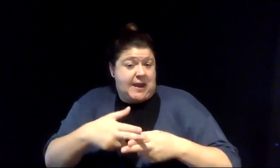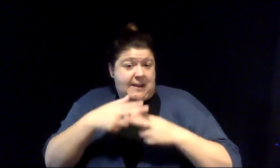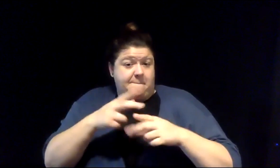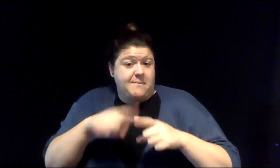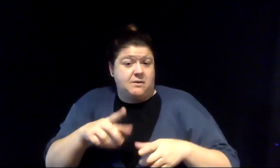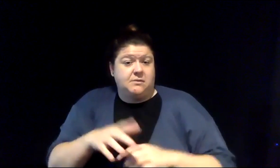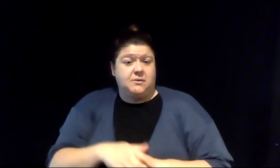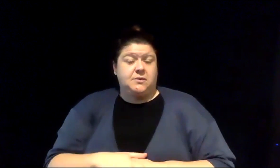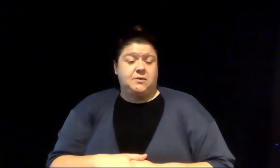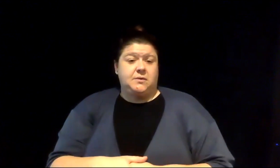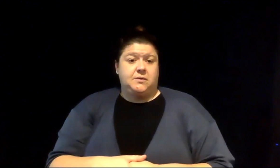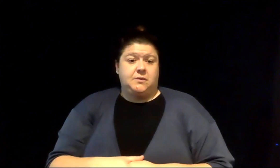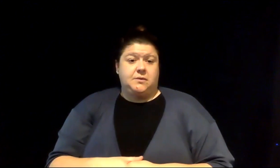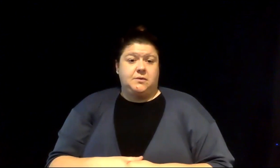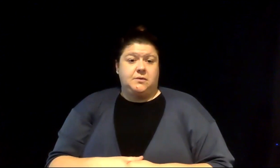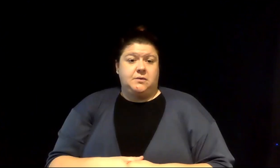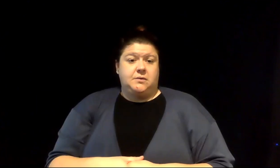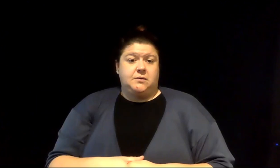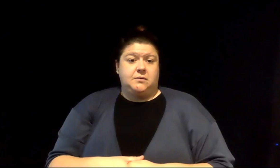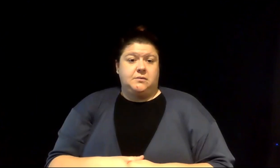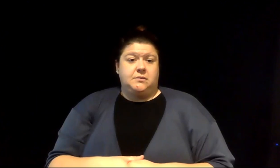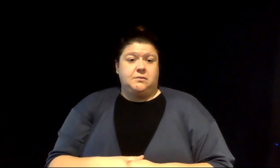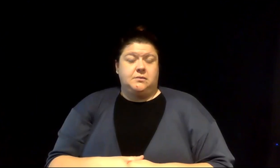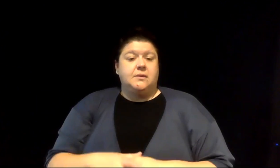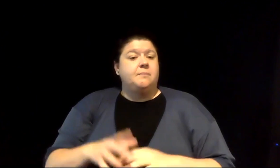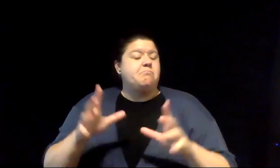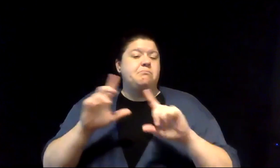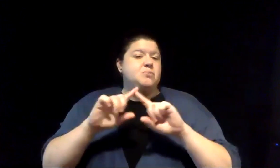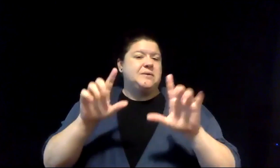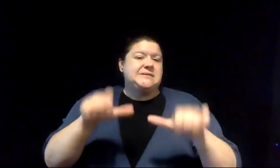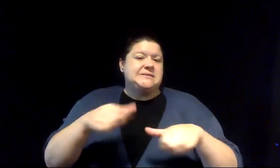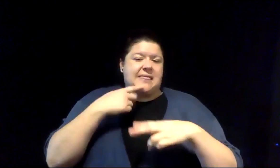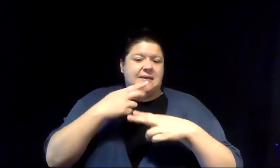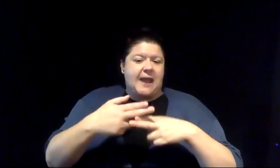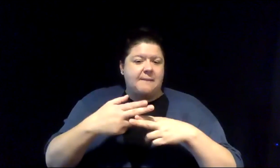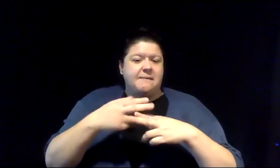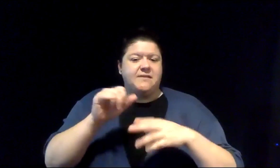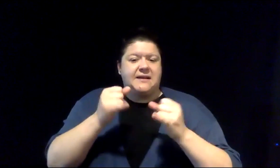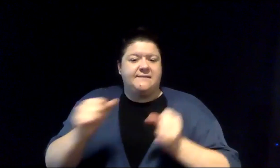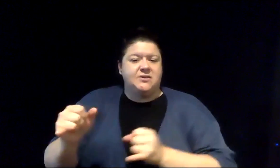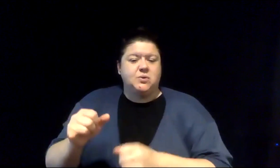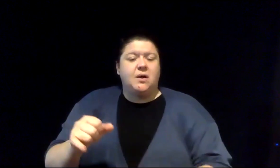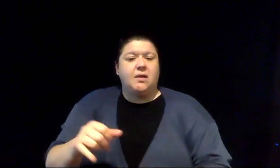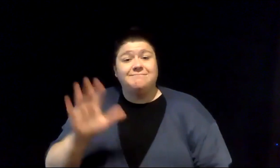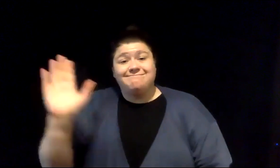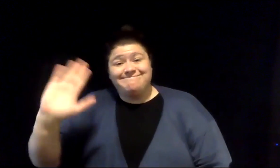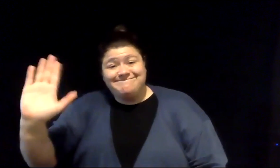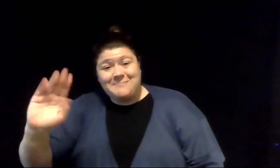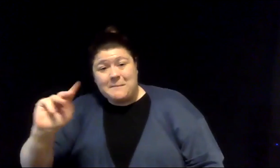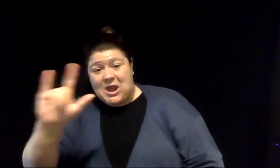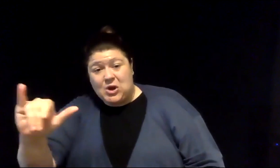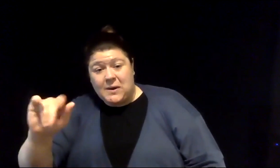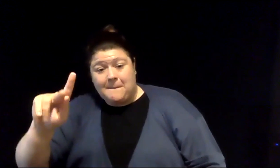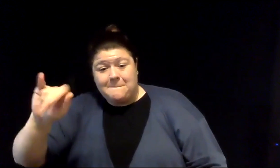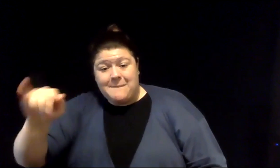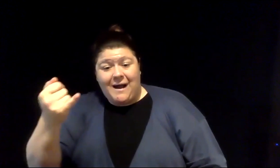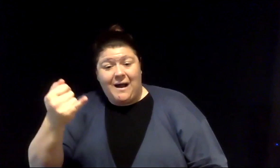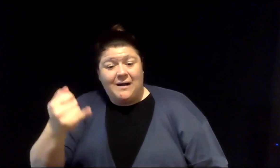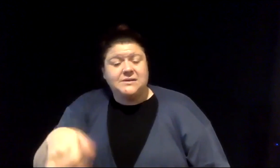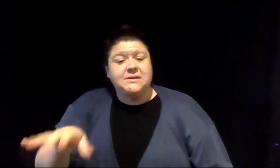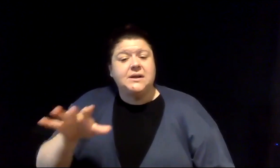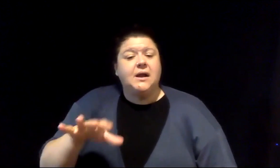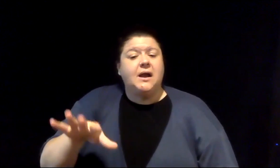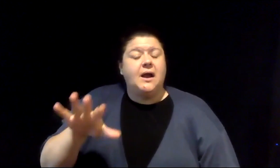then you would, of course, just say the name of the individual, but otherwise you would Mary? just say whoever. Hi, this is Pa.